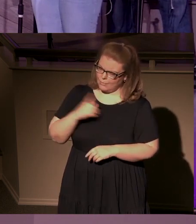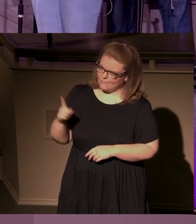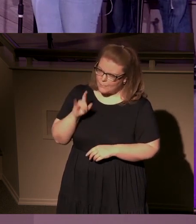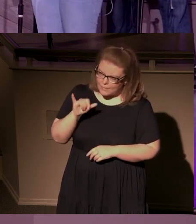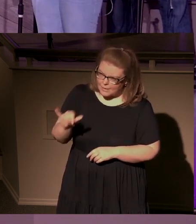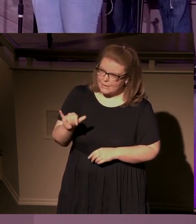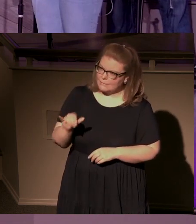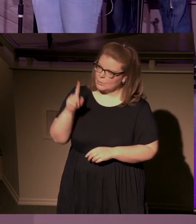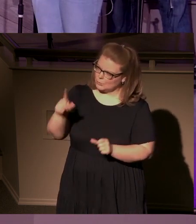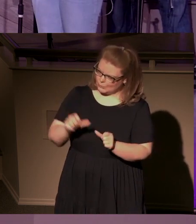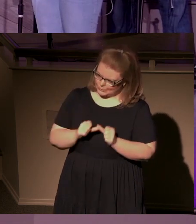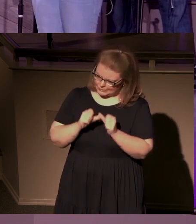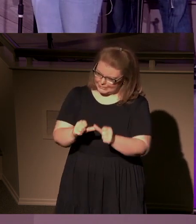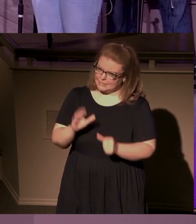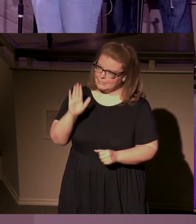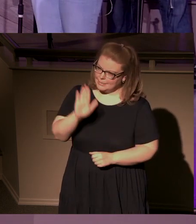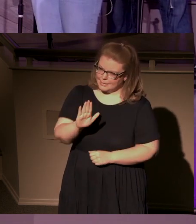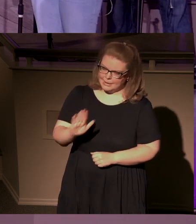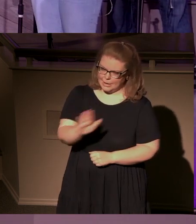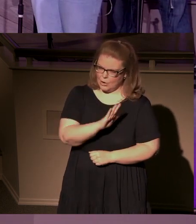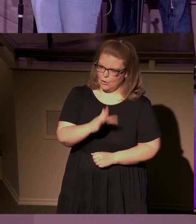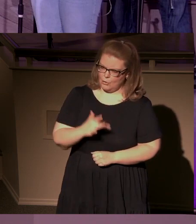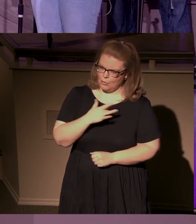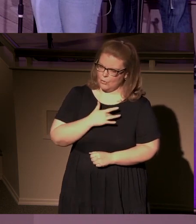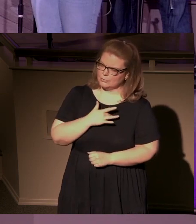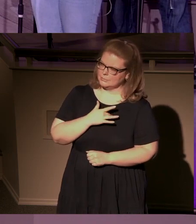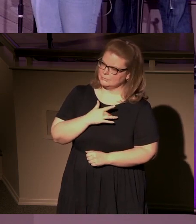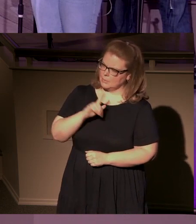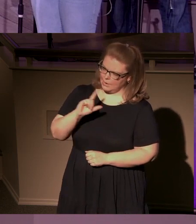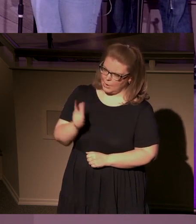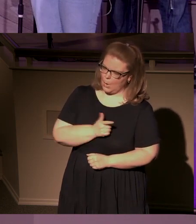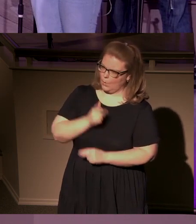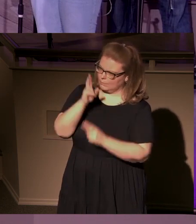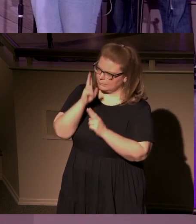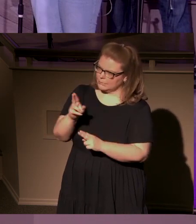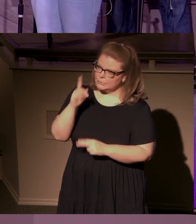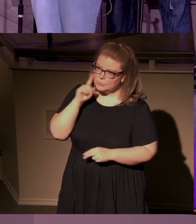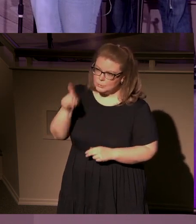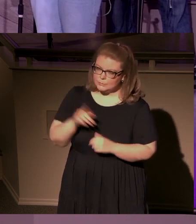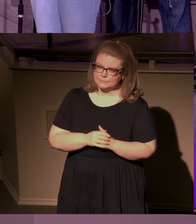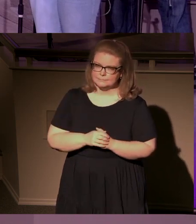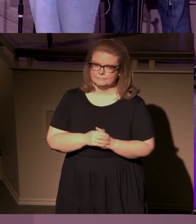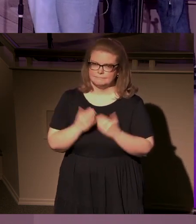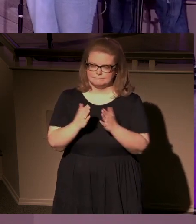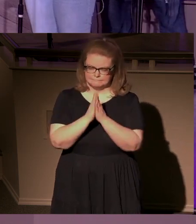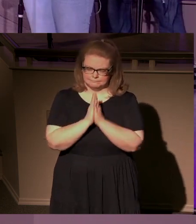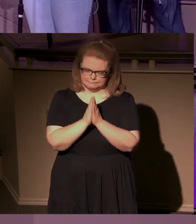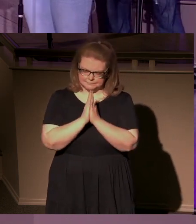keep their hearts loyal to you. Thank you, Father.